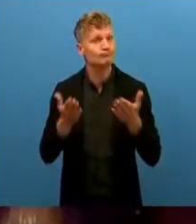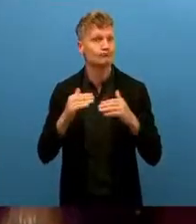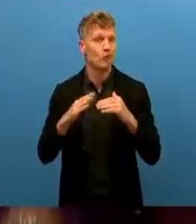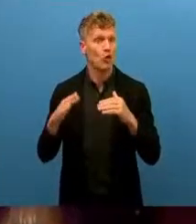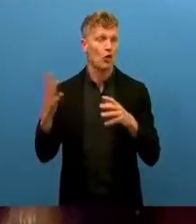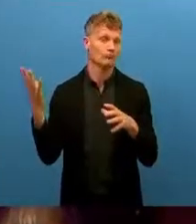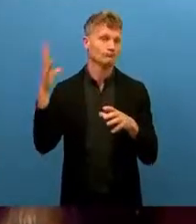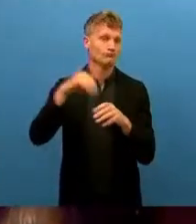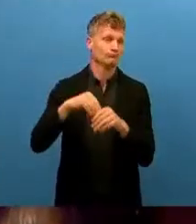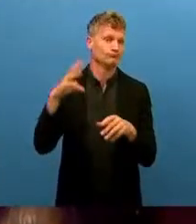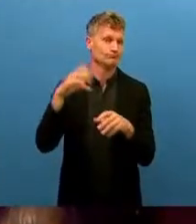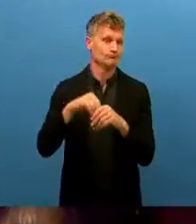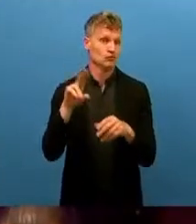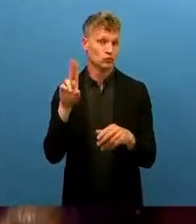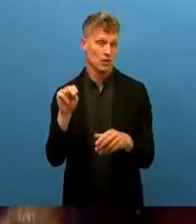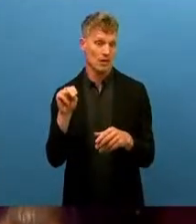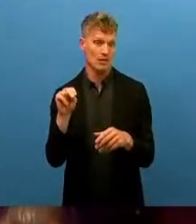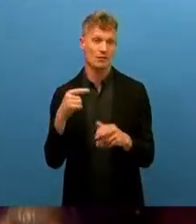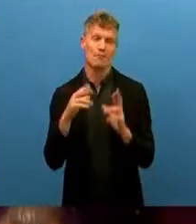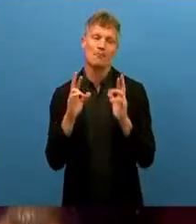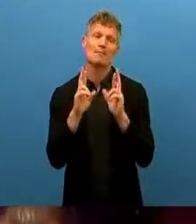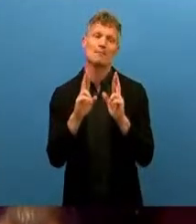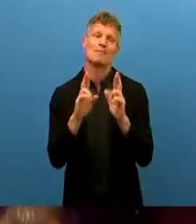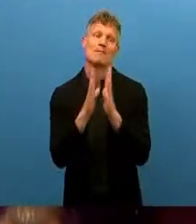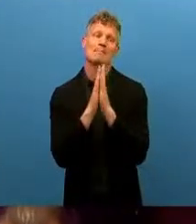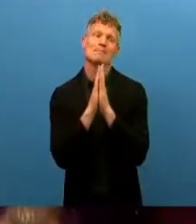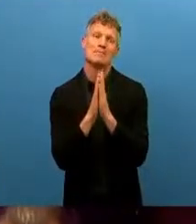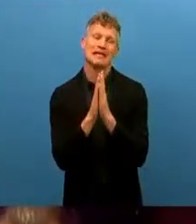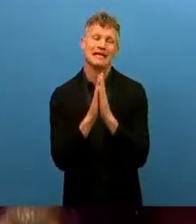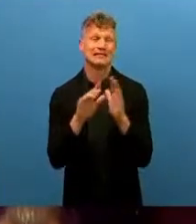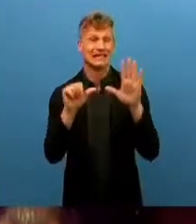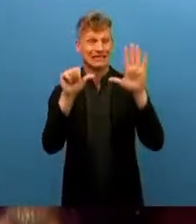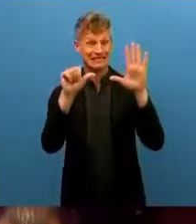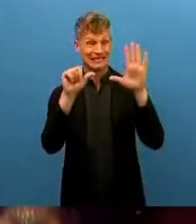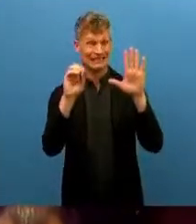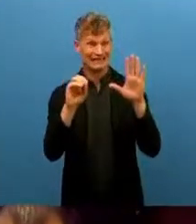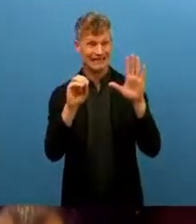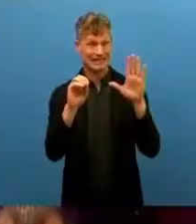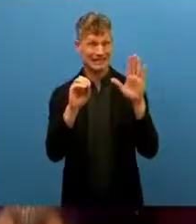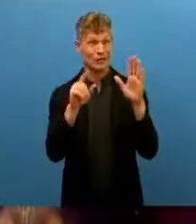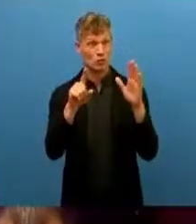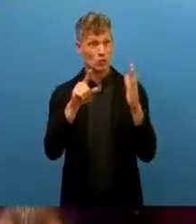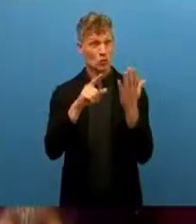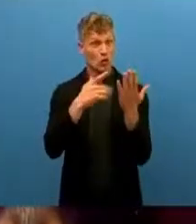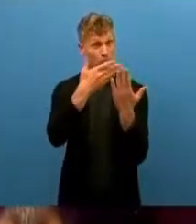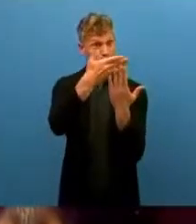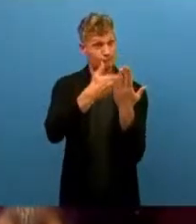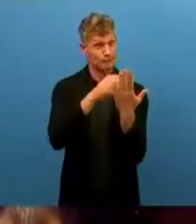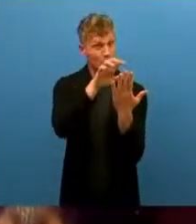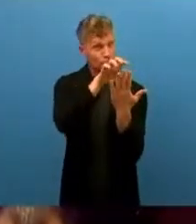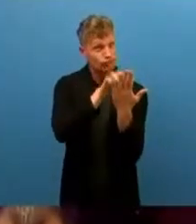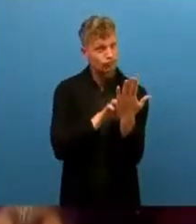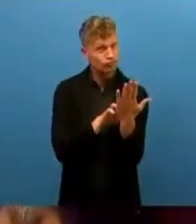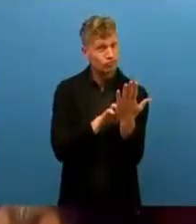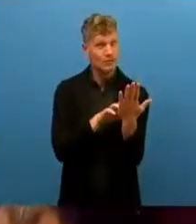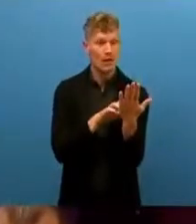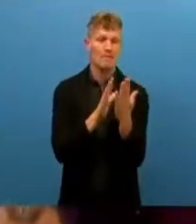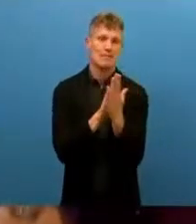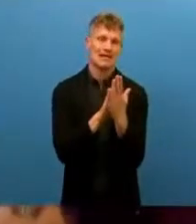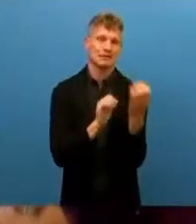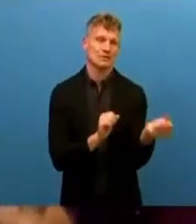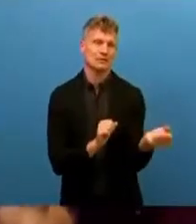we urge you to transmit those statements that you prepared to us